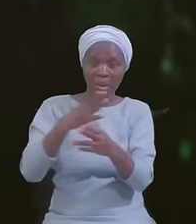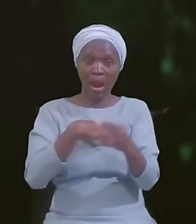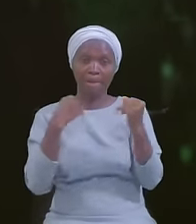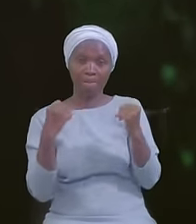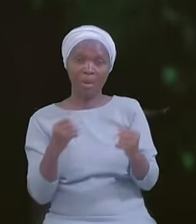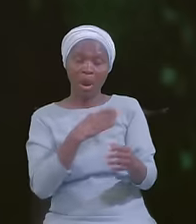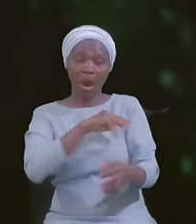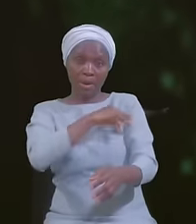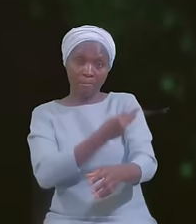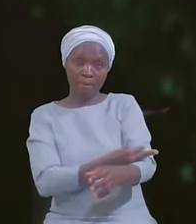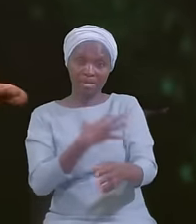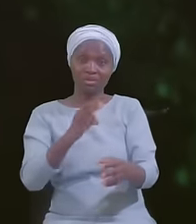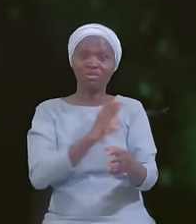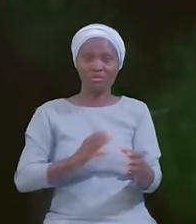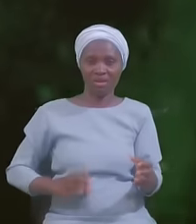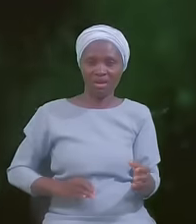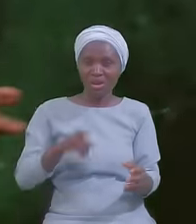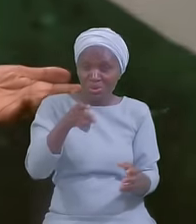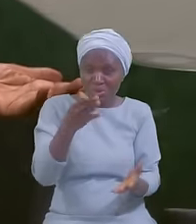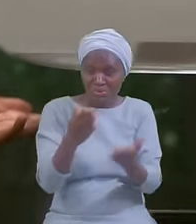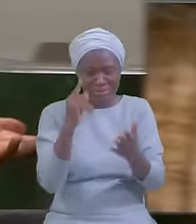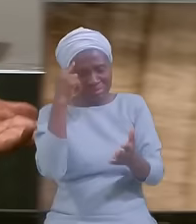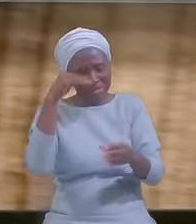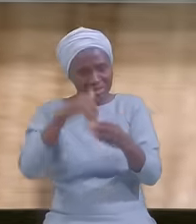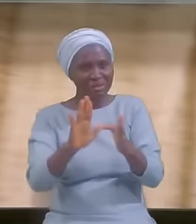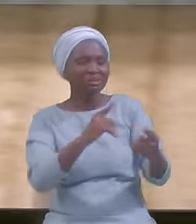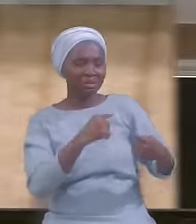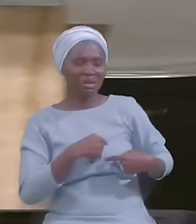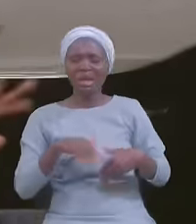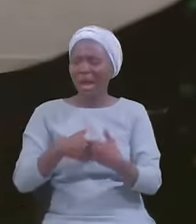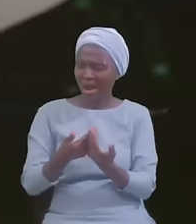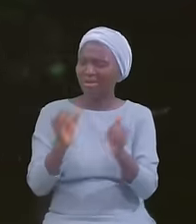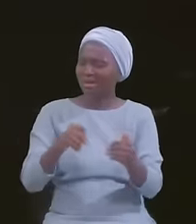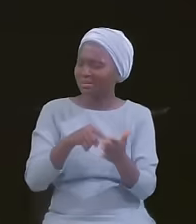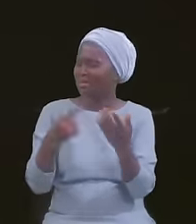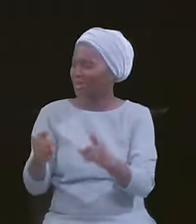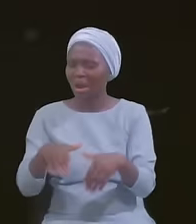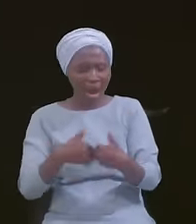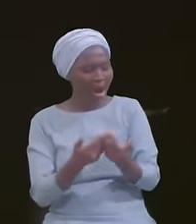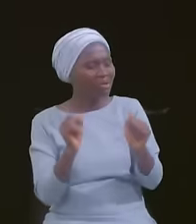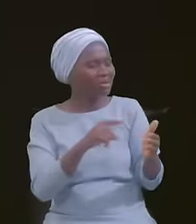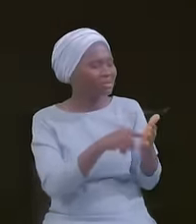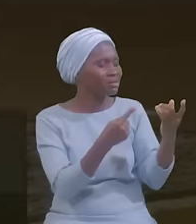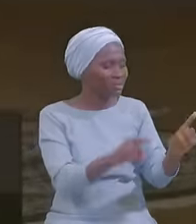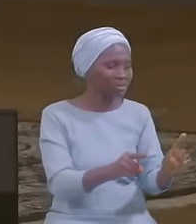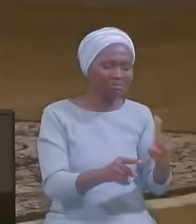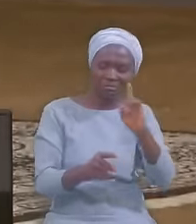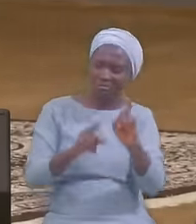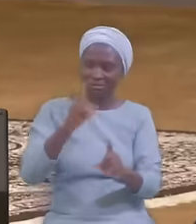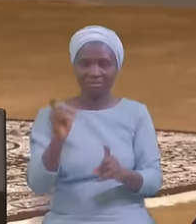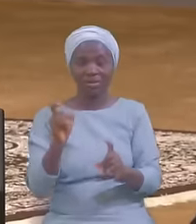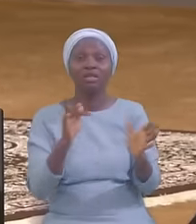and the might of Christ, you'll be thinking in your heart, how can this happen? How can this happen?